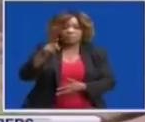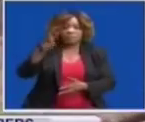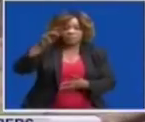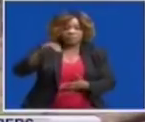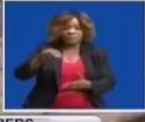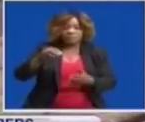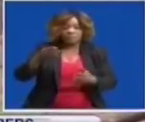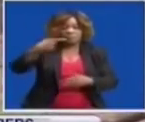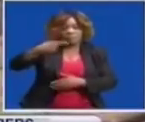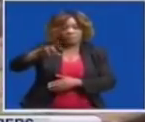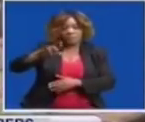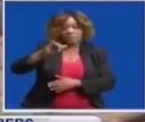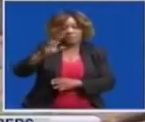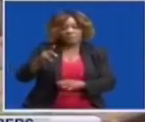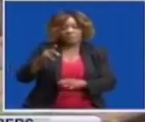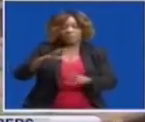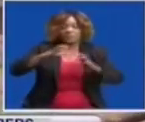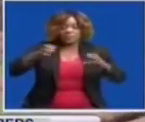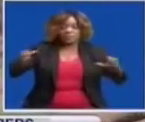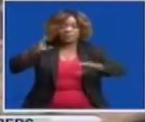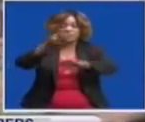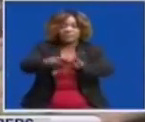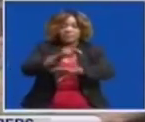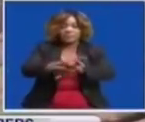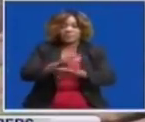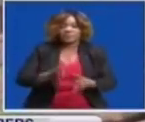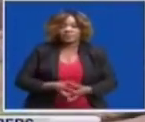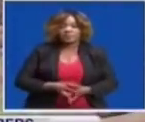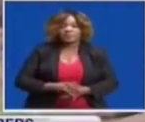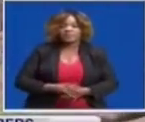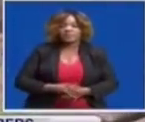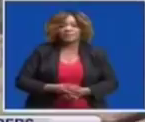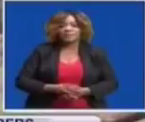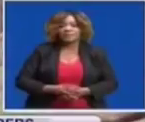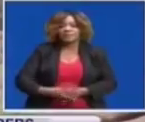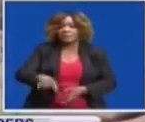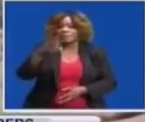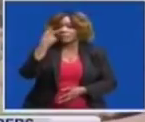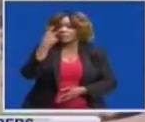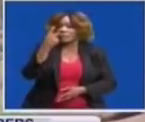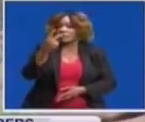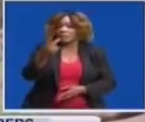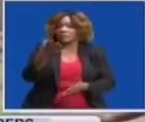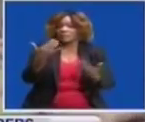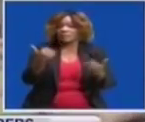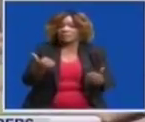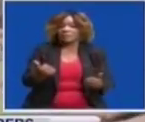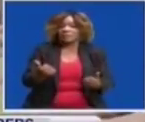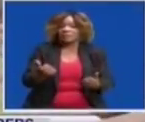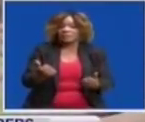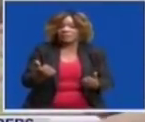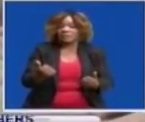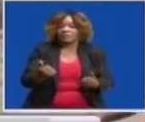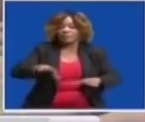grid extension project. Quite a distance, and you have also seen the terrain, particularly when it's raining like